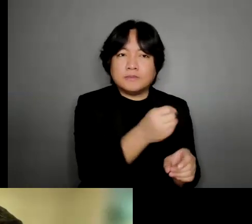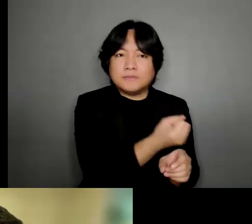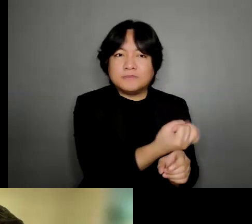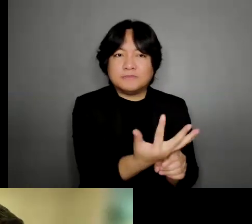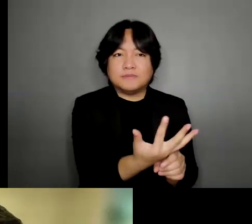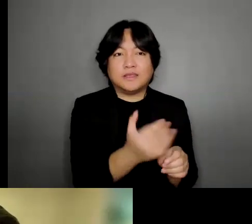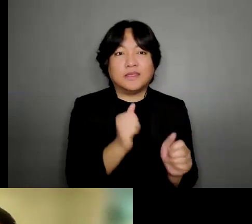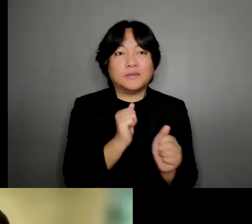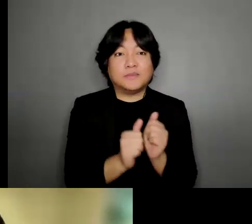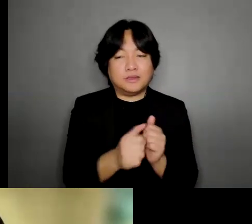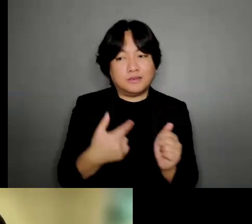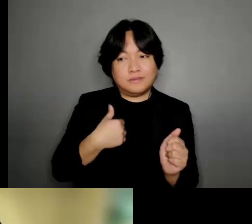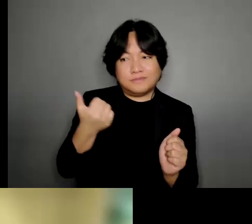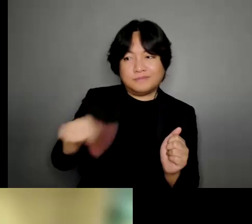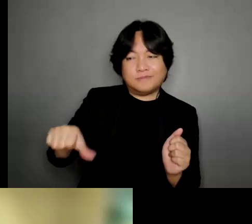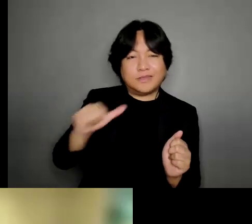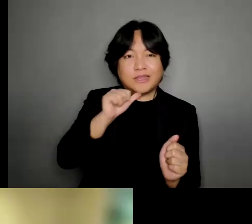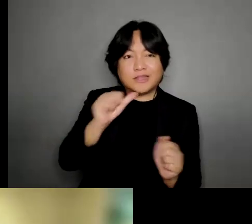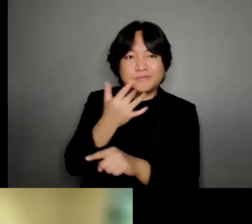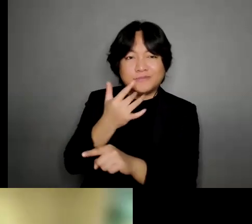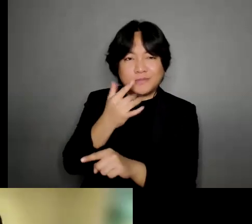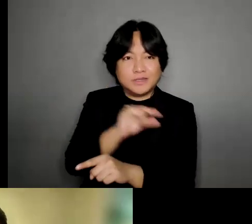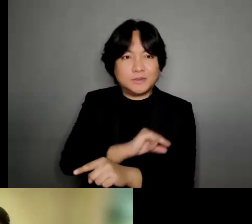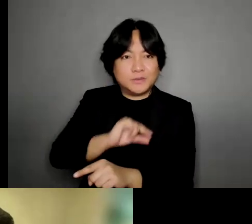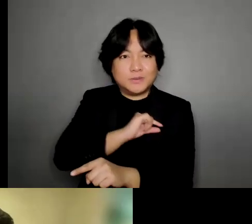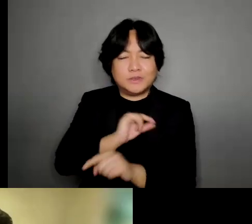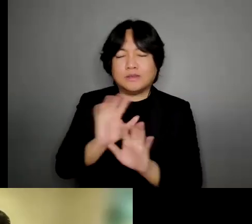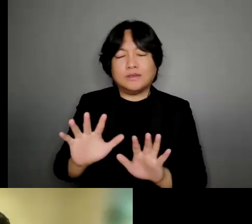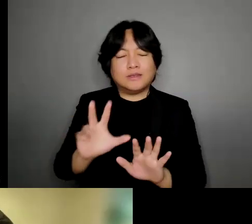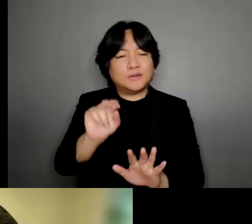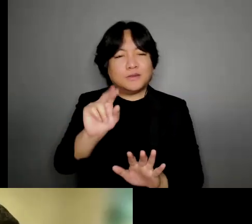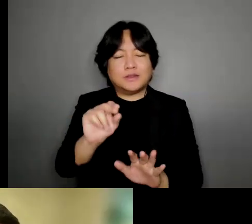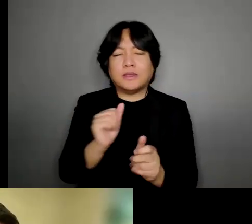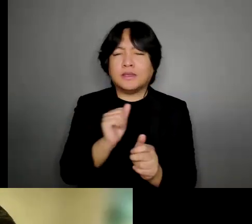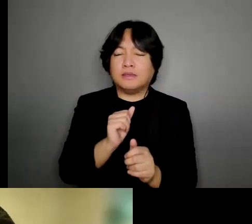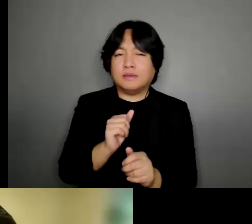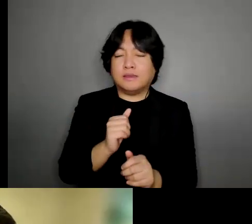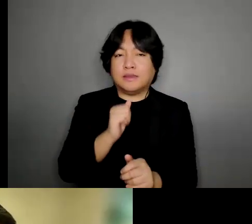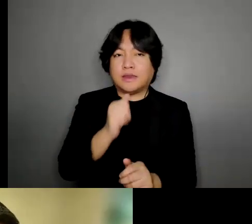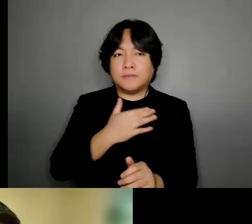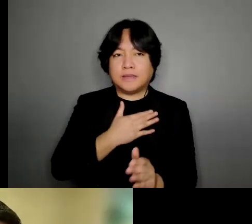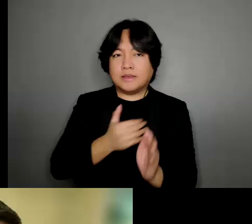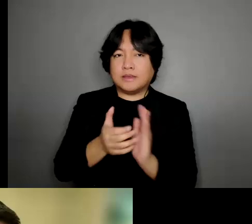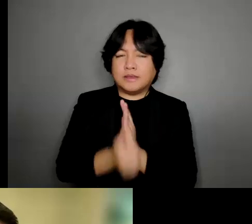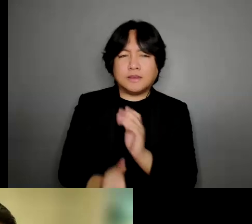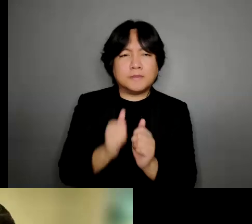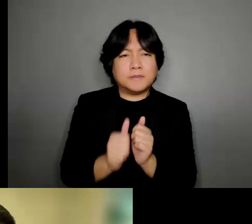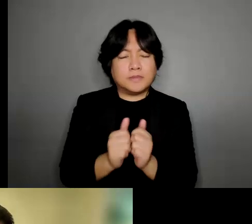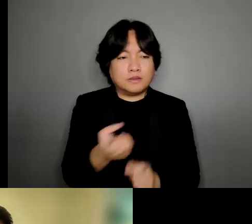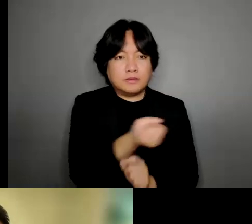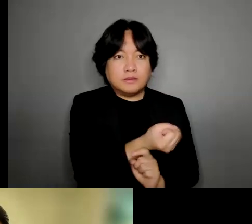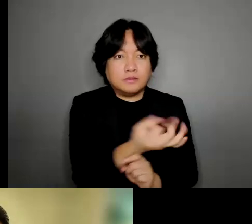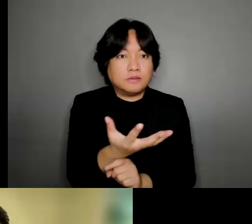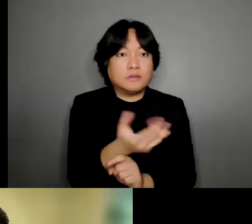do qualitative research because it's not my expertise, but it means like reading qualitative